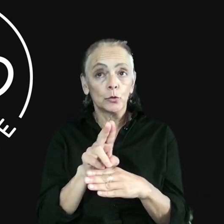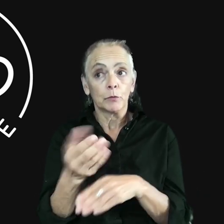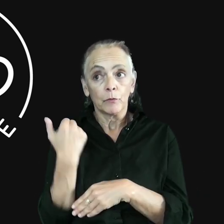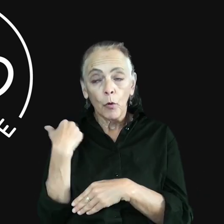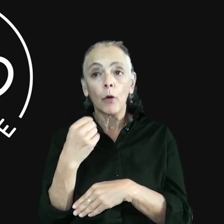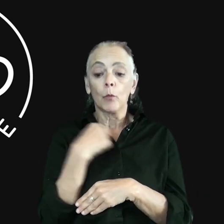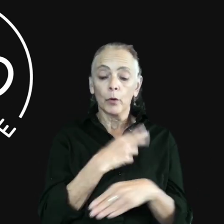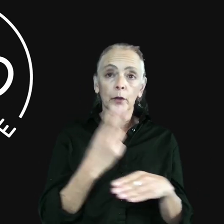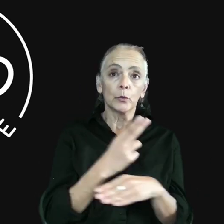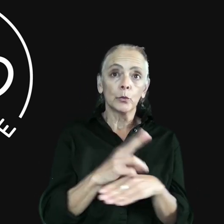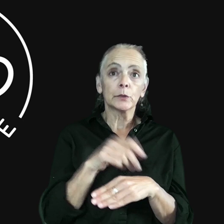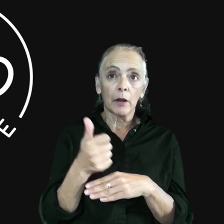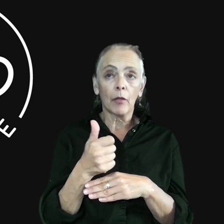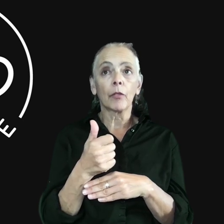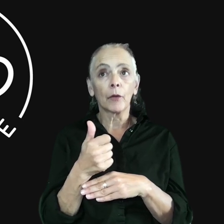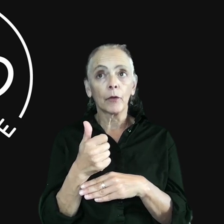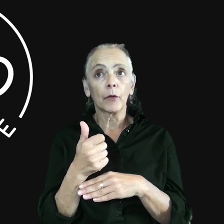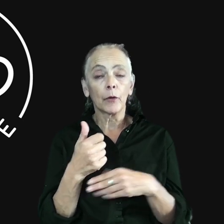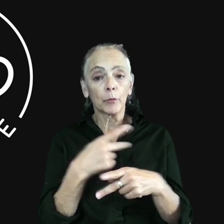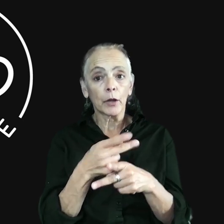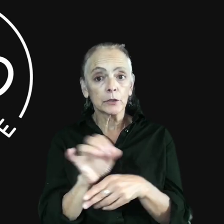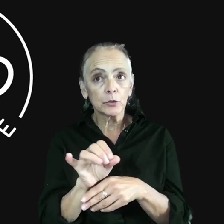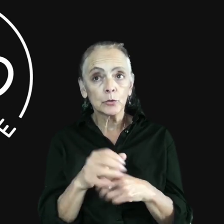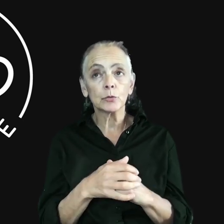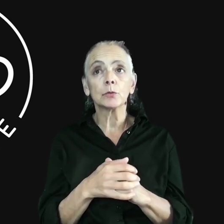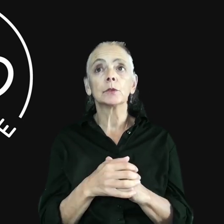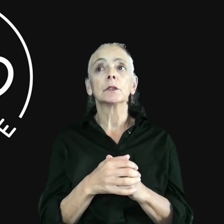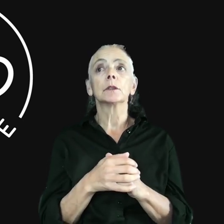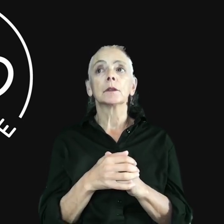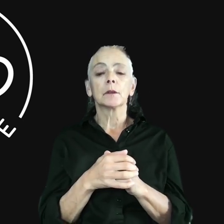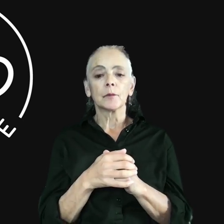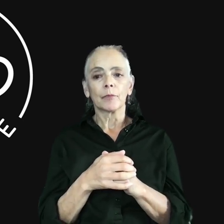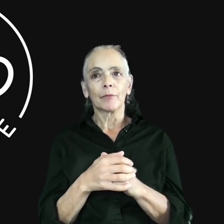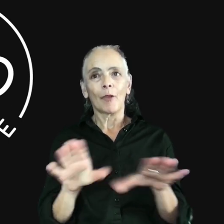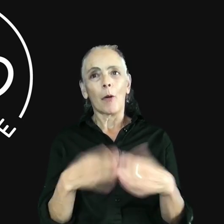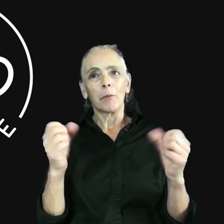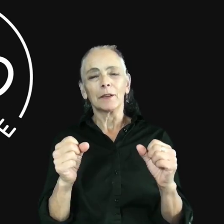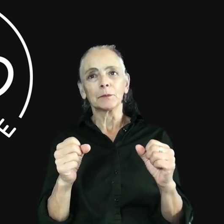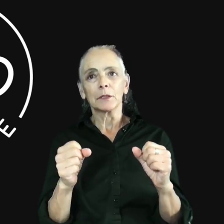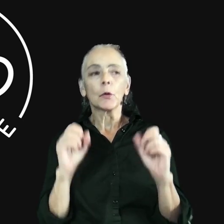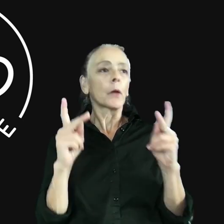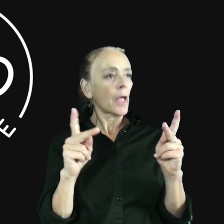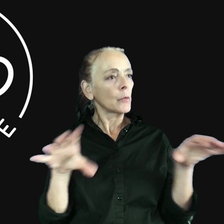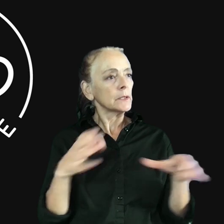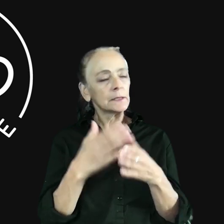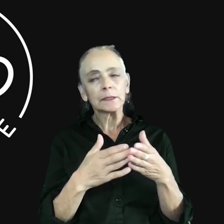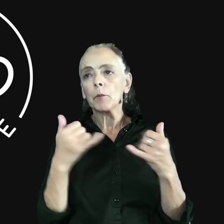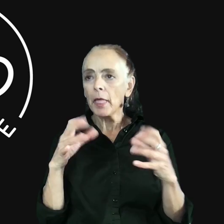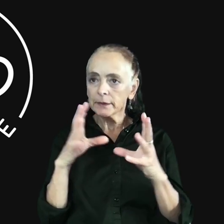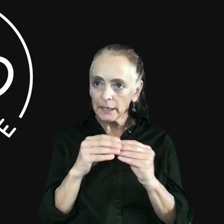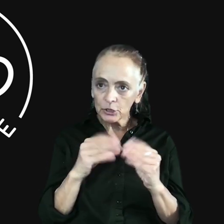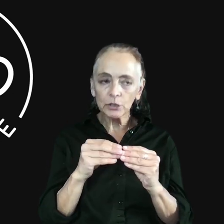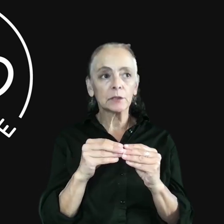productions as well and that opened up like possibilities to uh hey okay so we've done a couple of playstations and we see